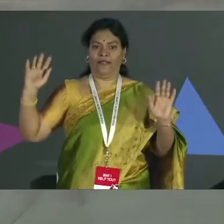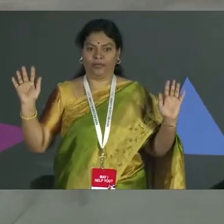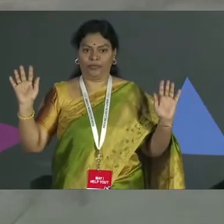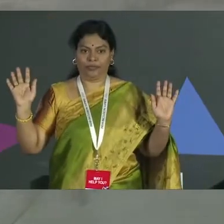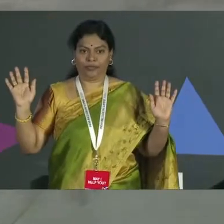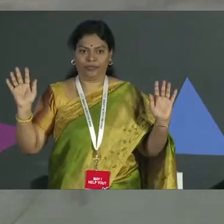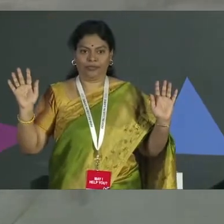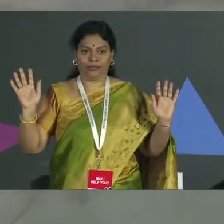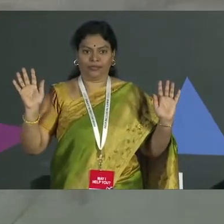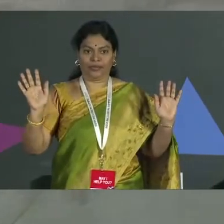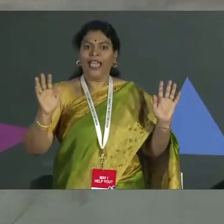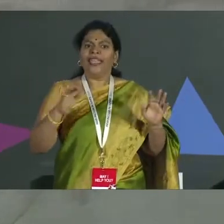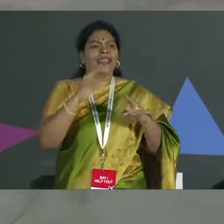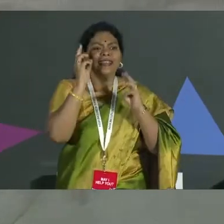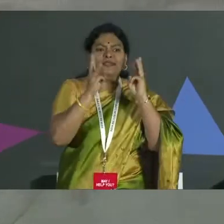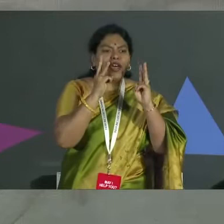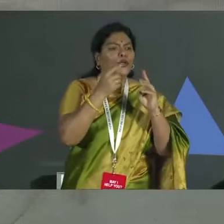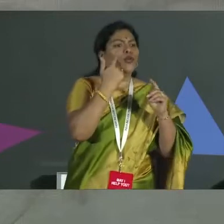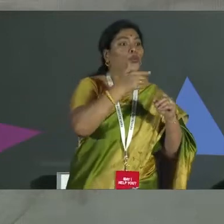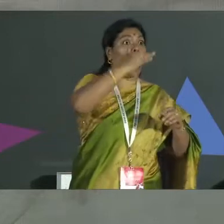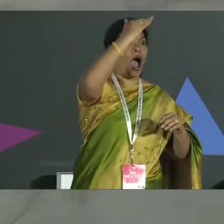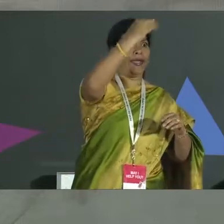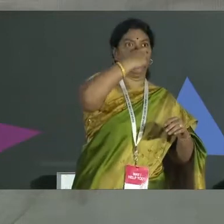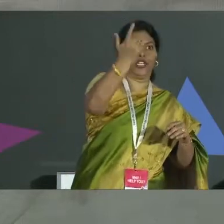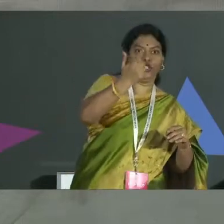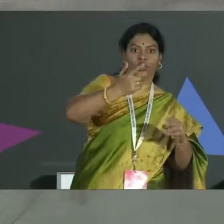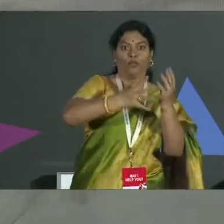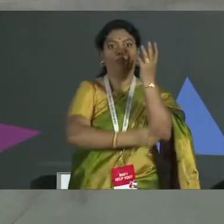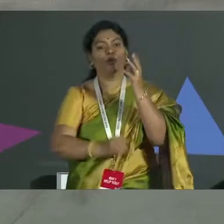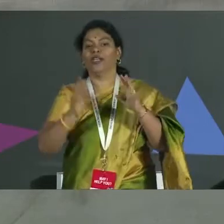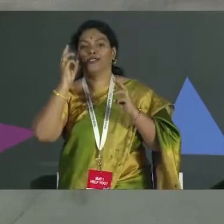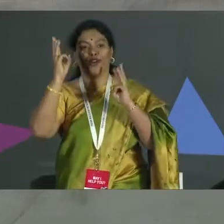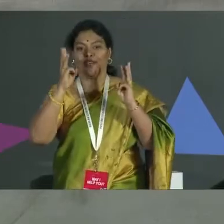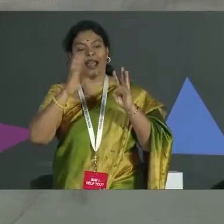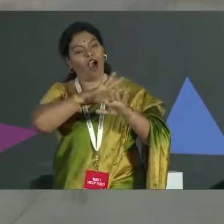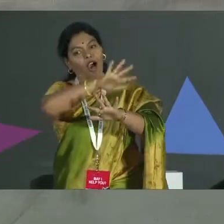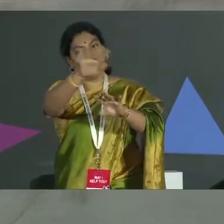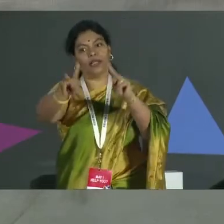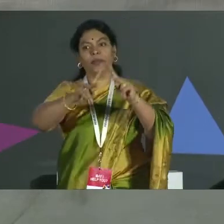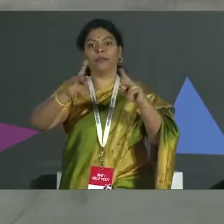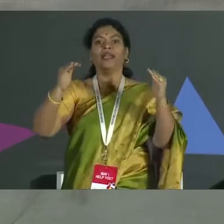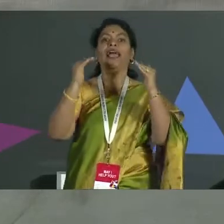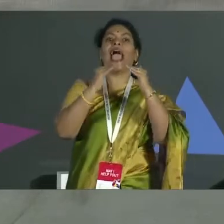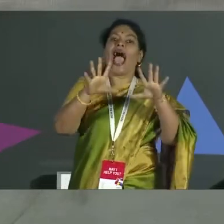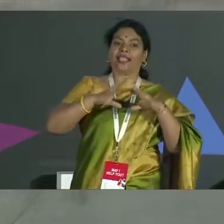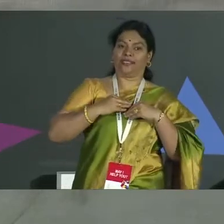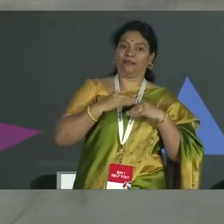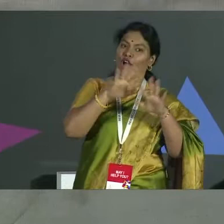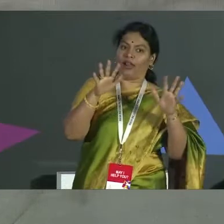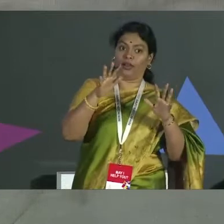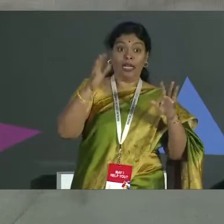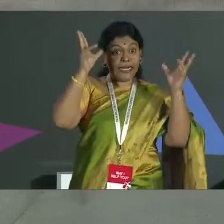differentiate, he doesn't care between highborn and lowborn. Don't differentiate between men, women. Don't differentiate between devas, asuras. He doesn't care.